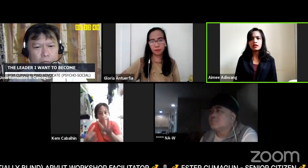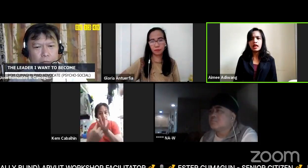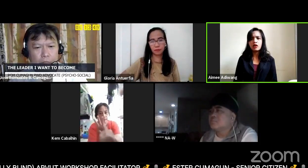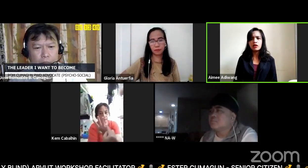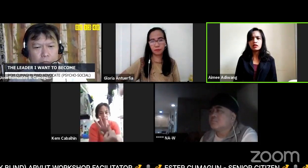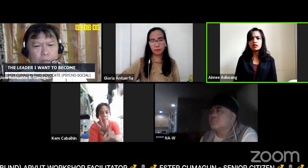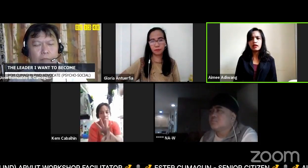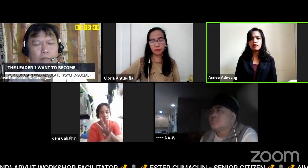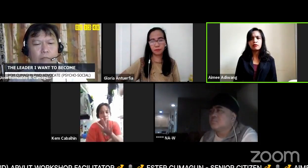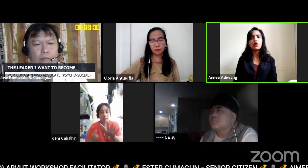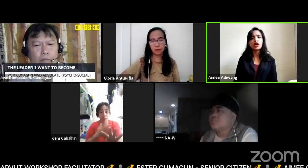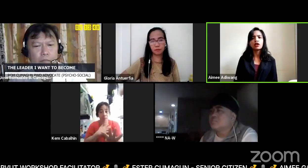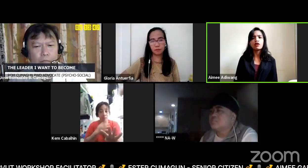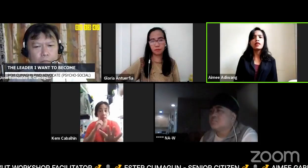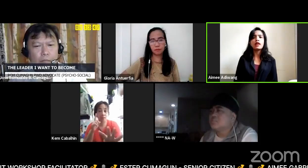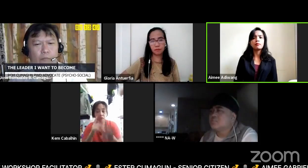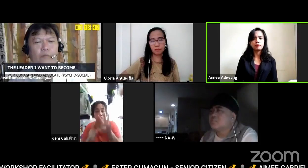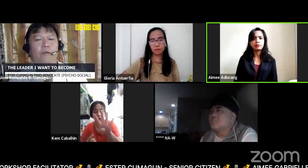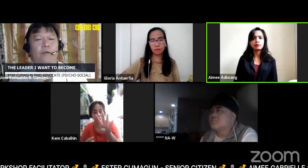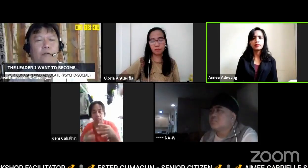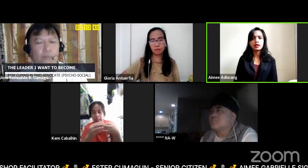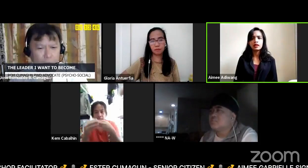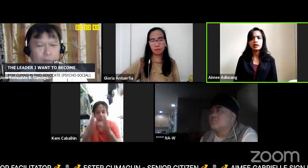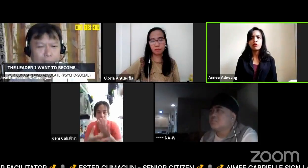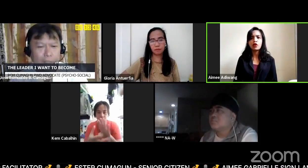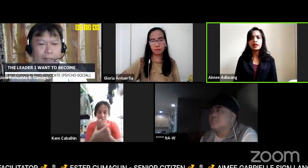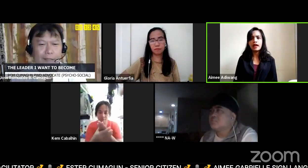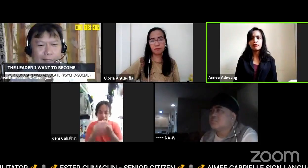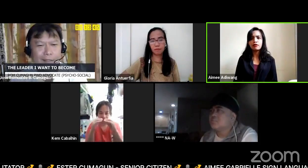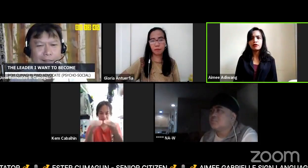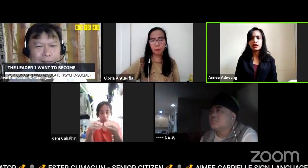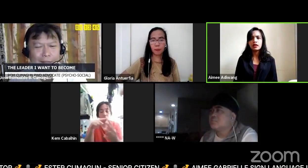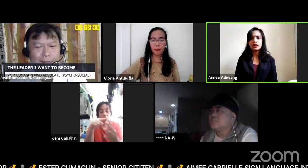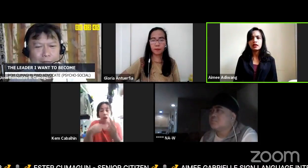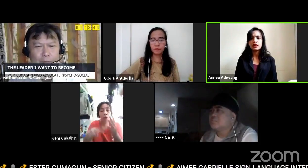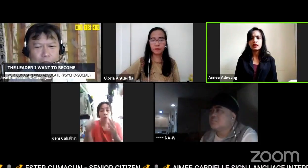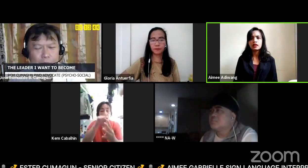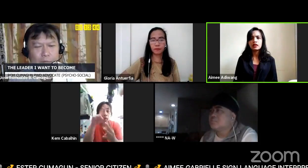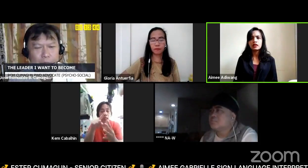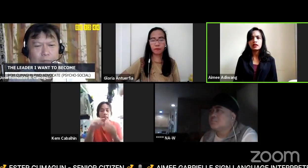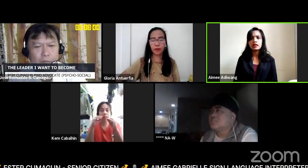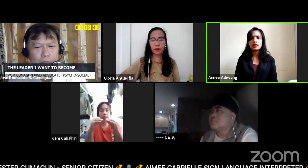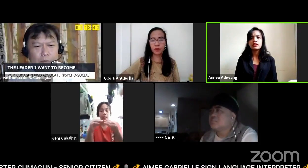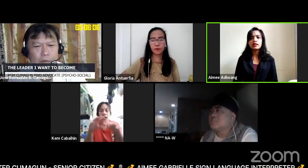I think now it's like four of them, Four. four Okay. deaf.